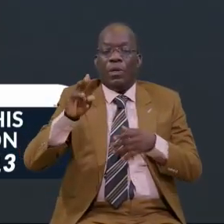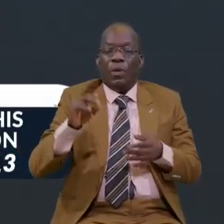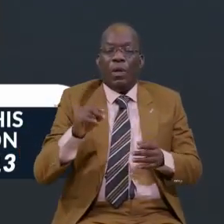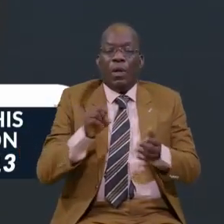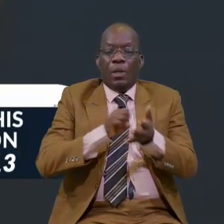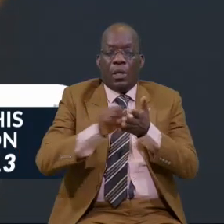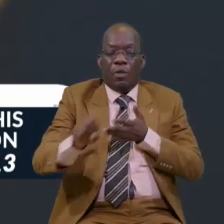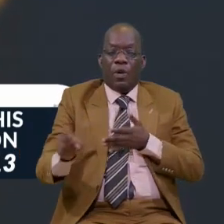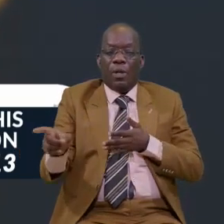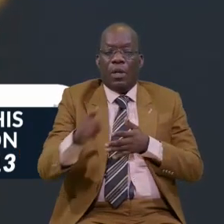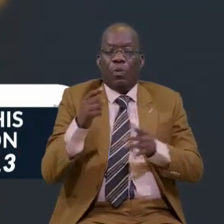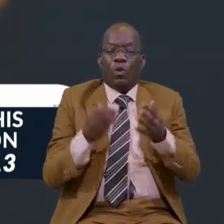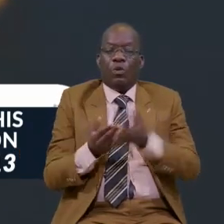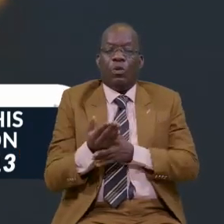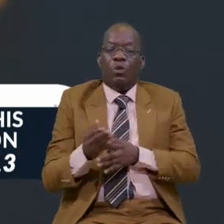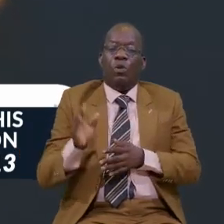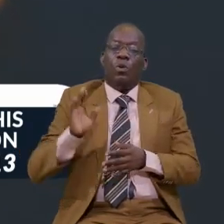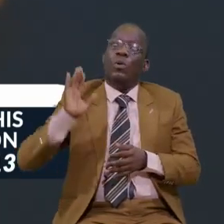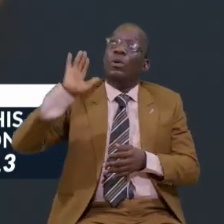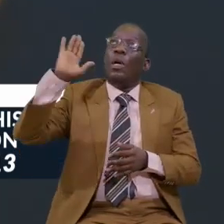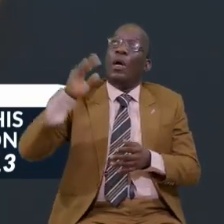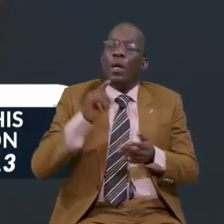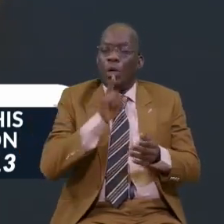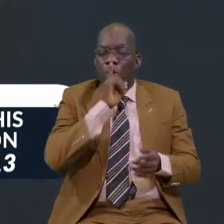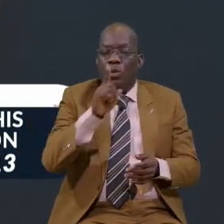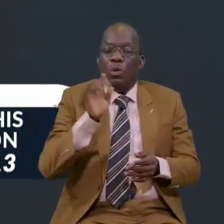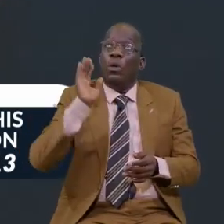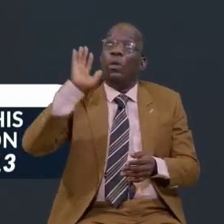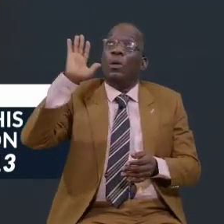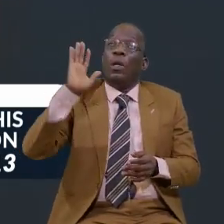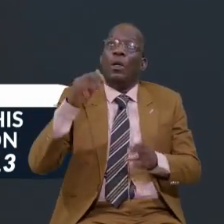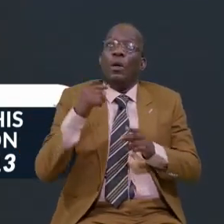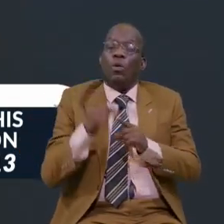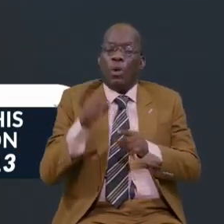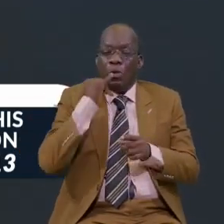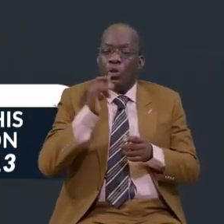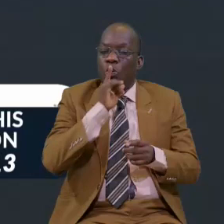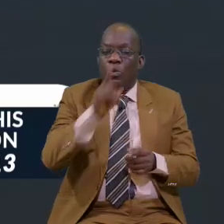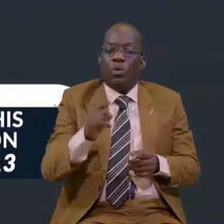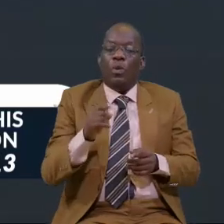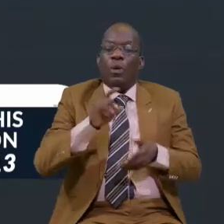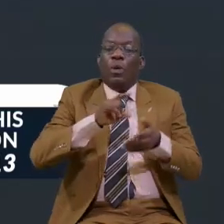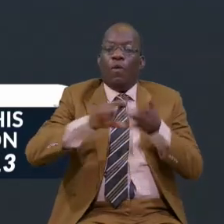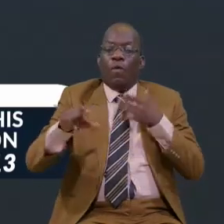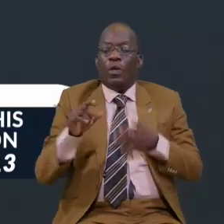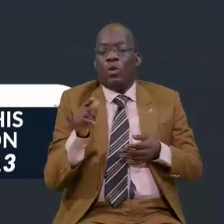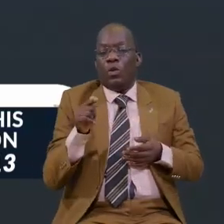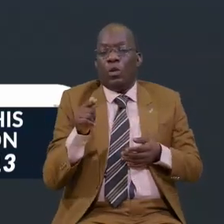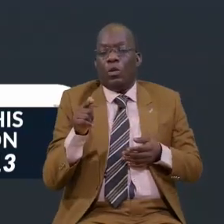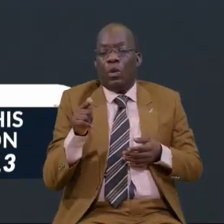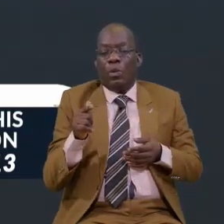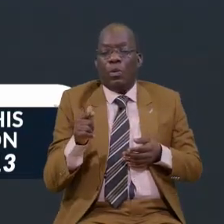thy truth. Thy word is truth. Look at verse 21. In verse 21, it says that